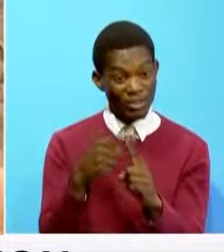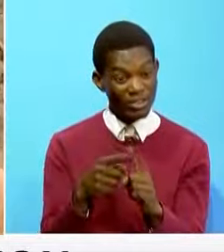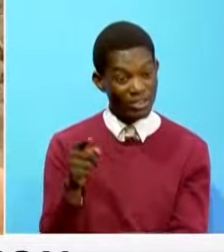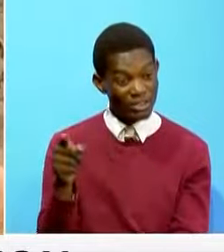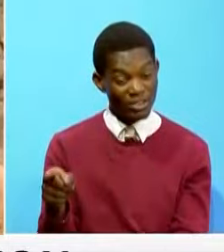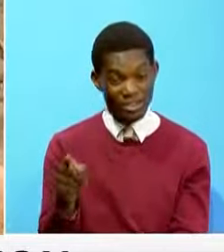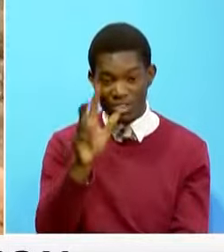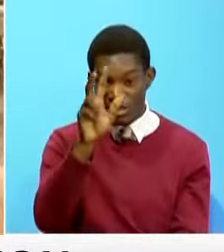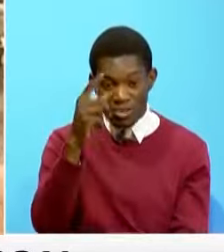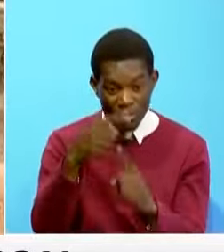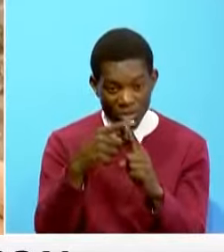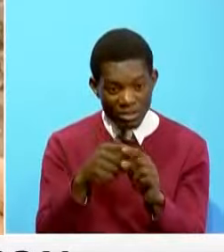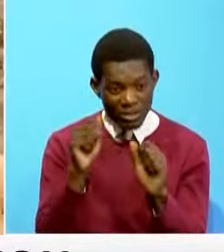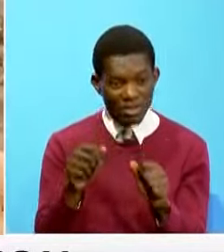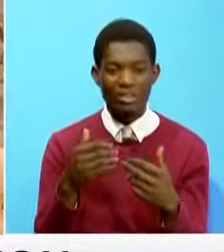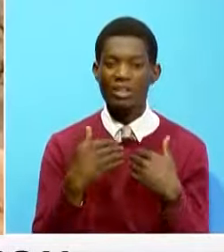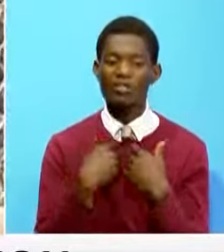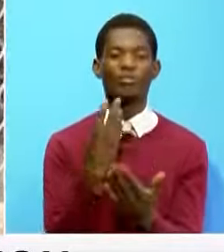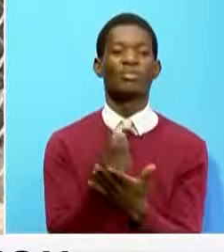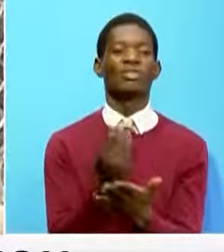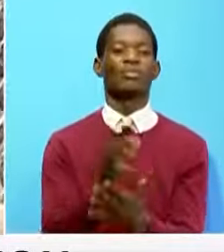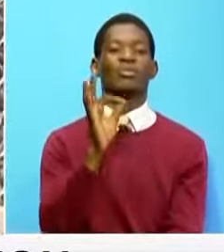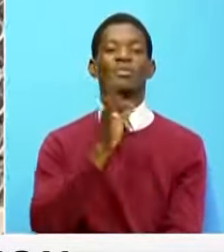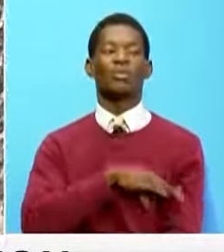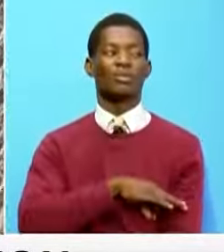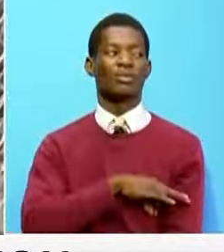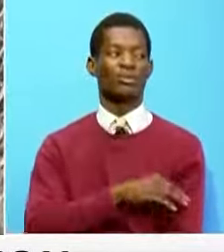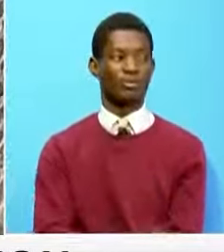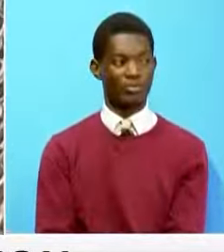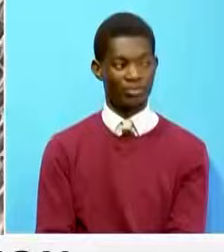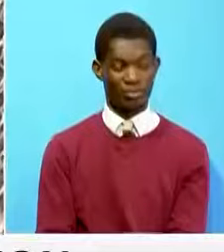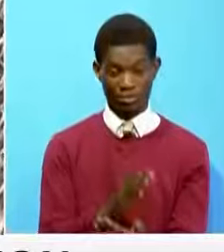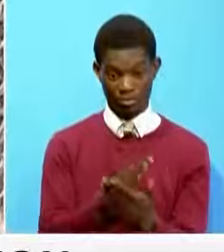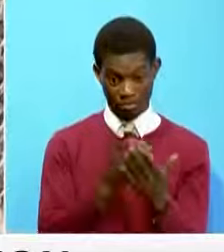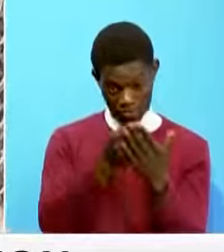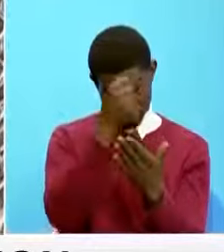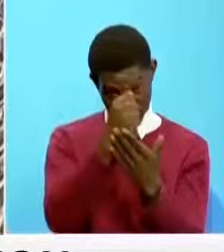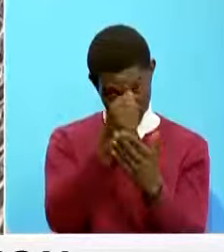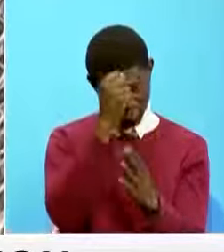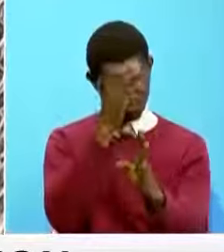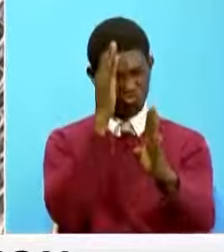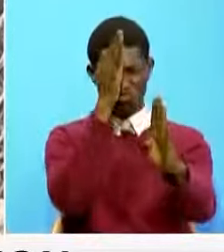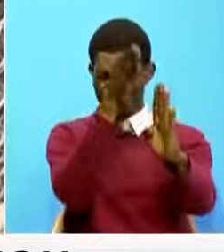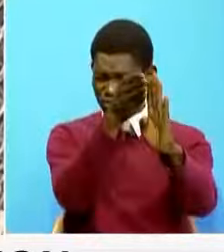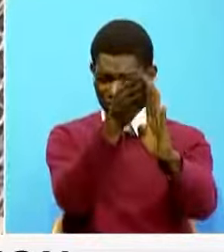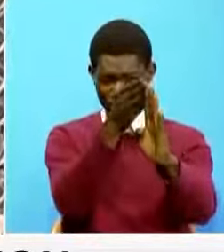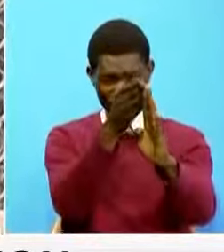is able to get money out of that. There are students who are focused, students who knows why they are